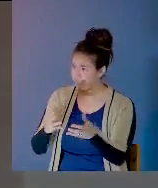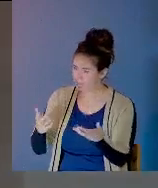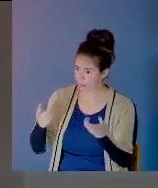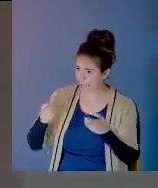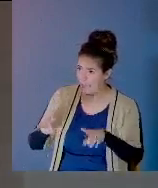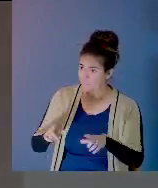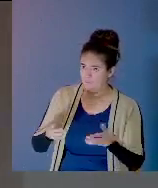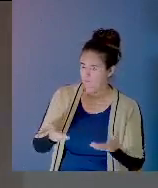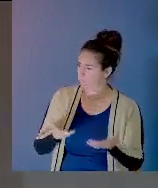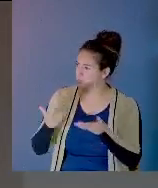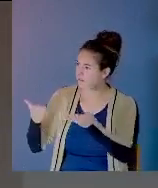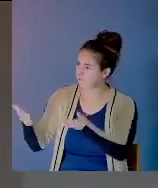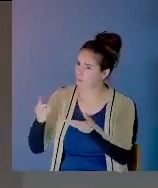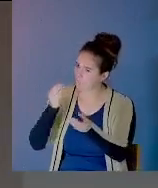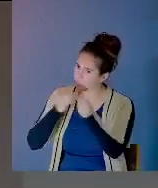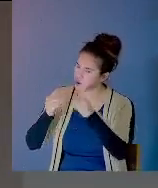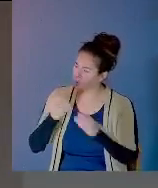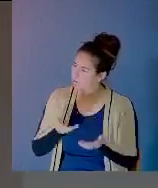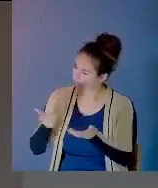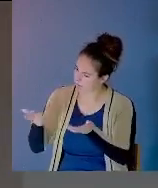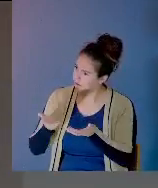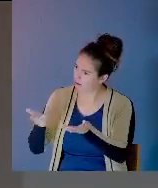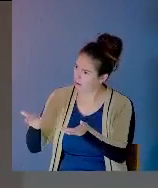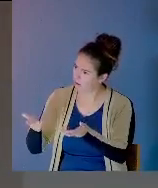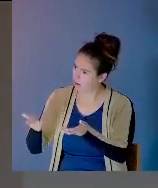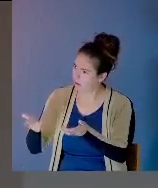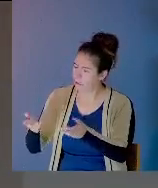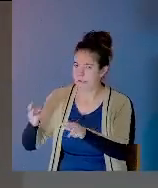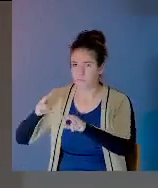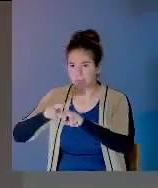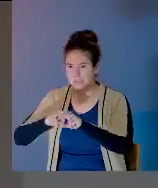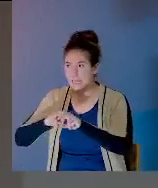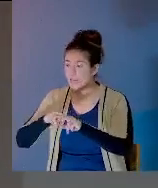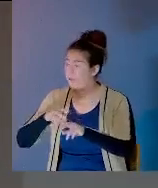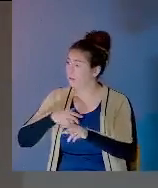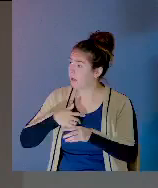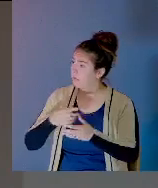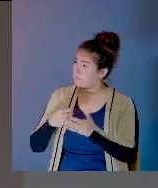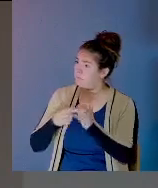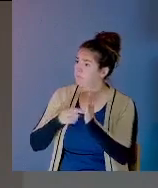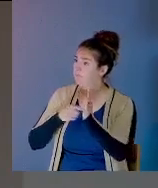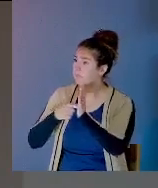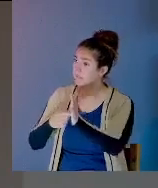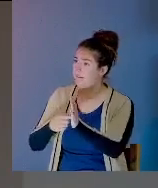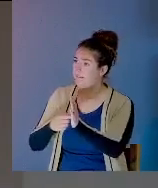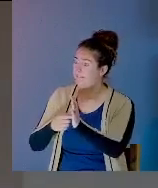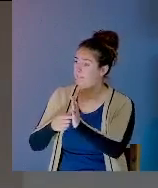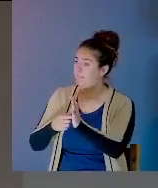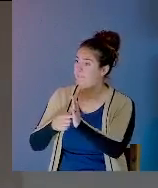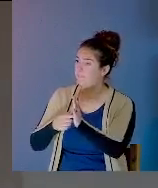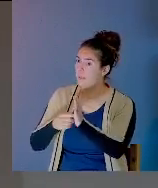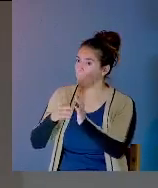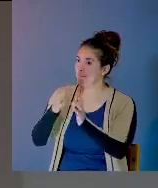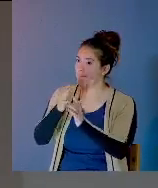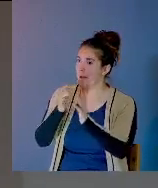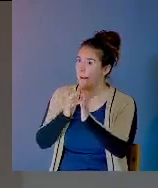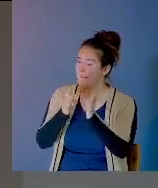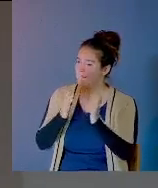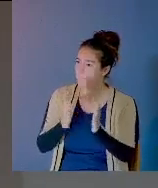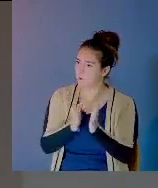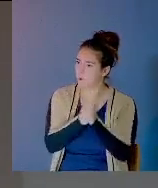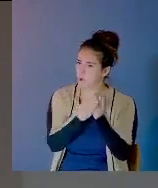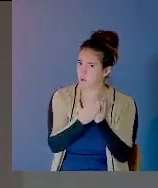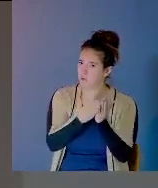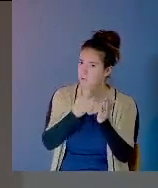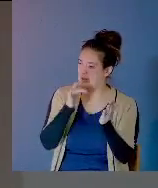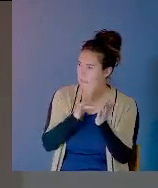sat on this thing, and I gave a little Bible study while they were putting me on YouTube for 20 minutes. I preached on King David,